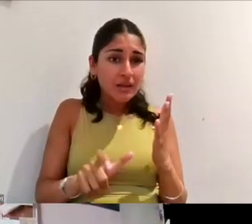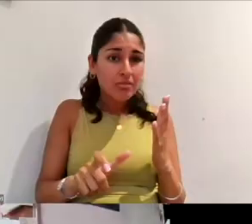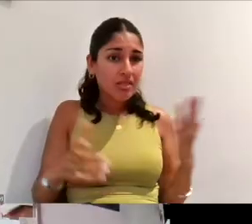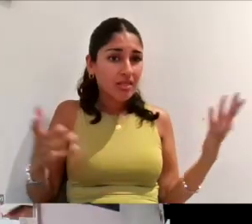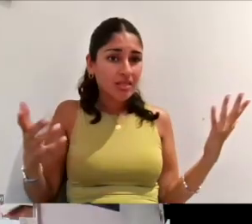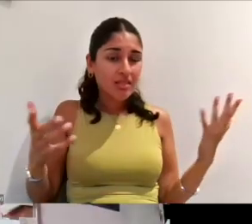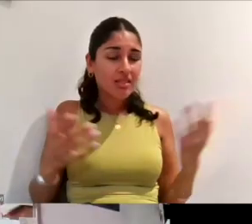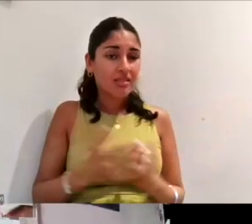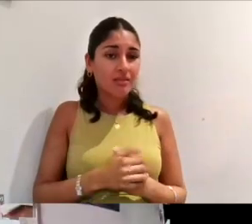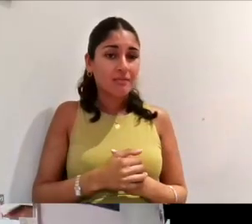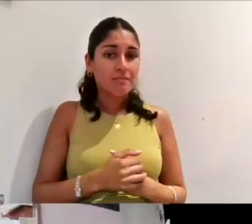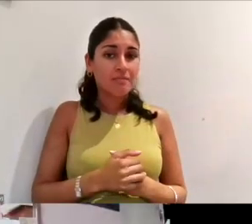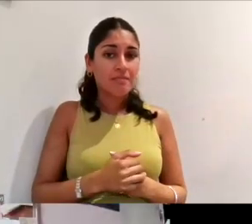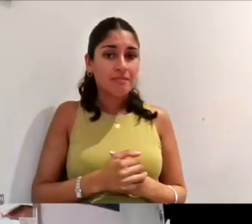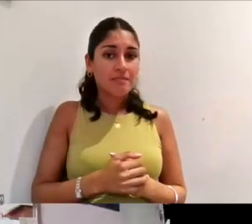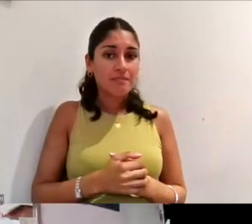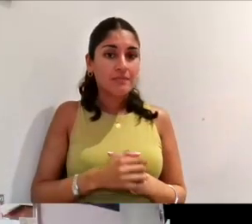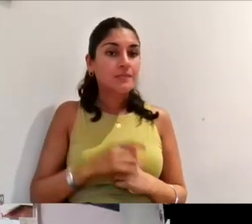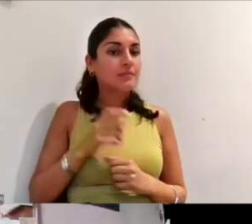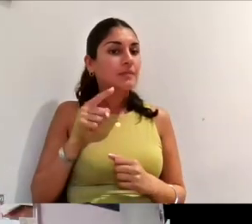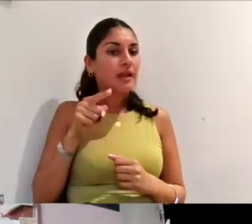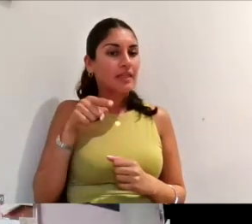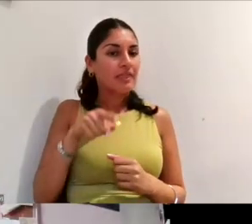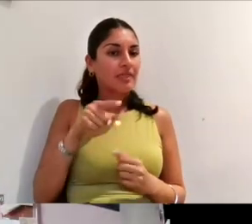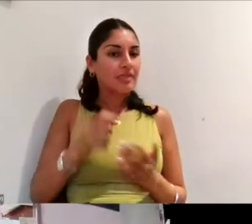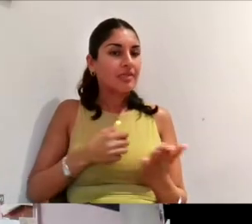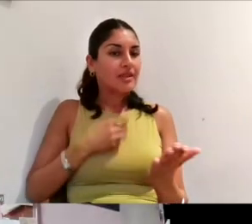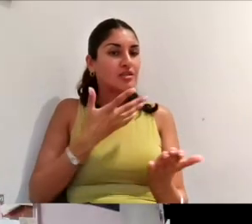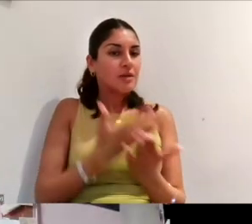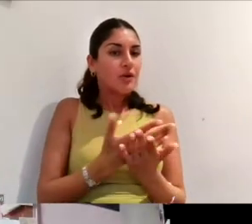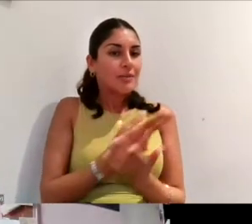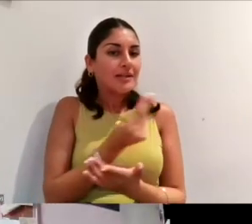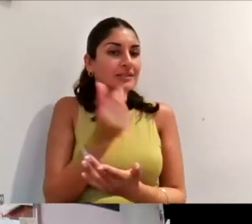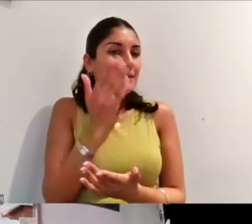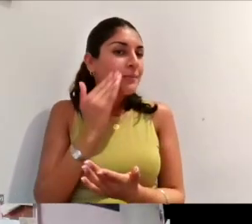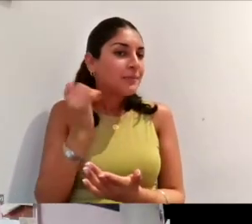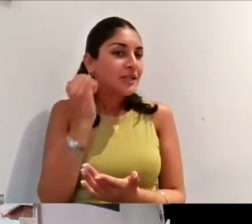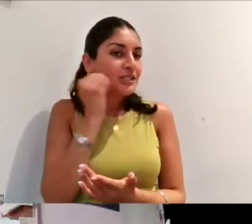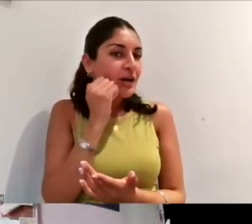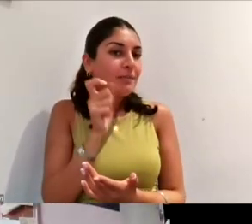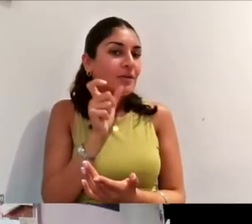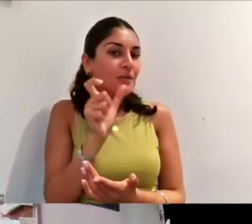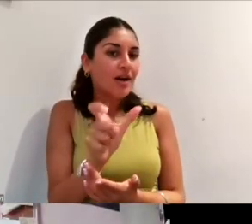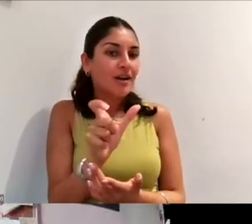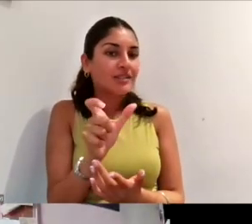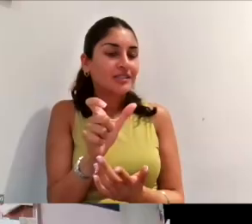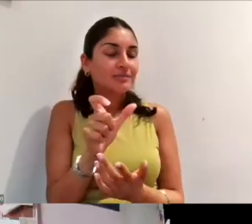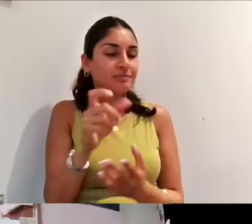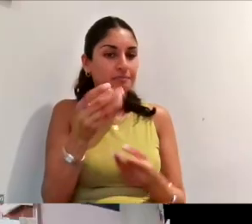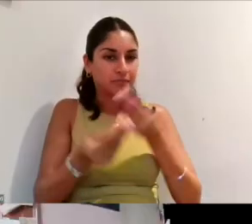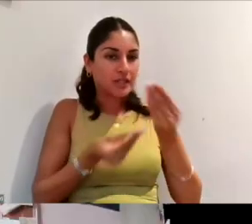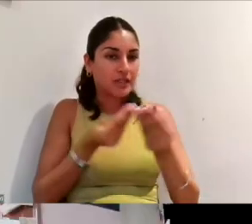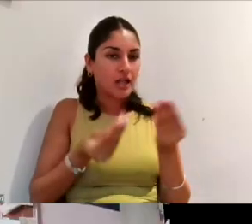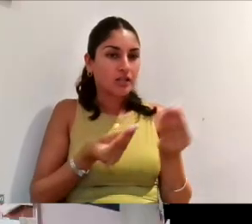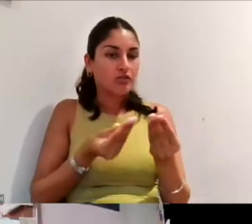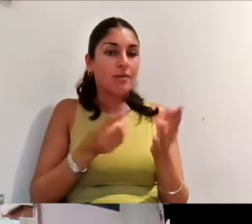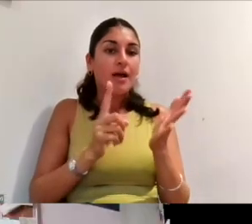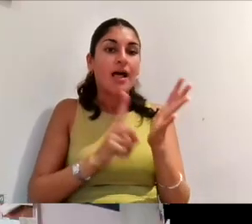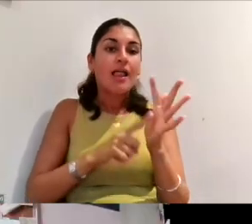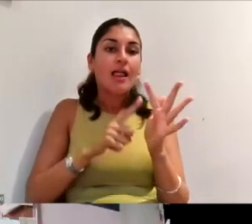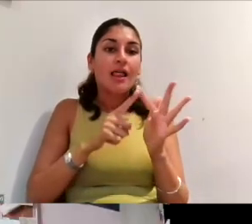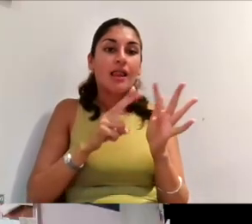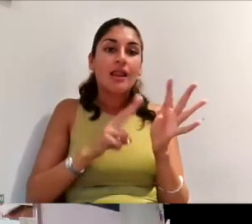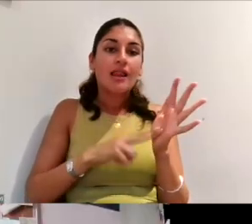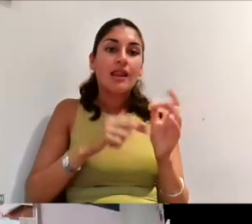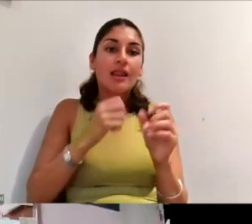this has got some Hindi words in it, Punjabi. Lehenga is a Indian